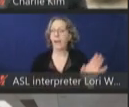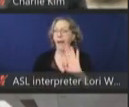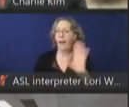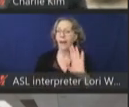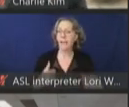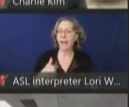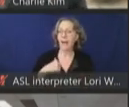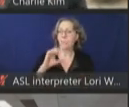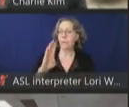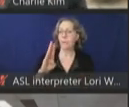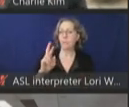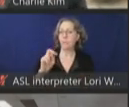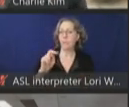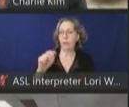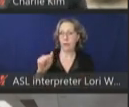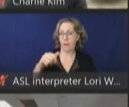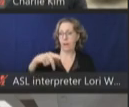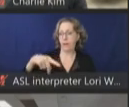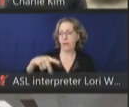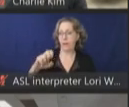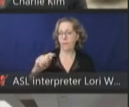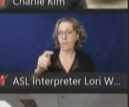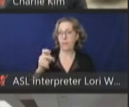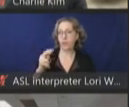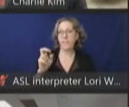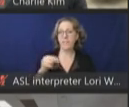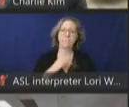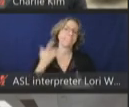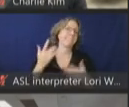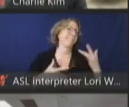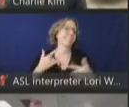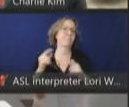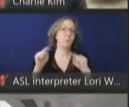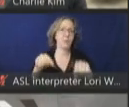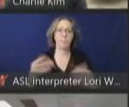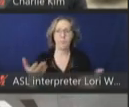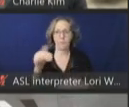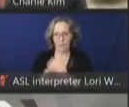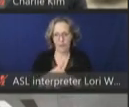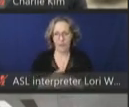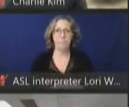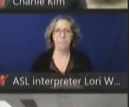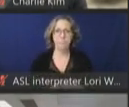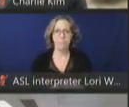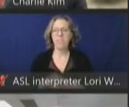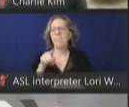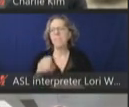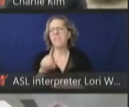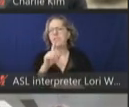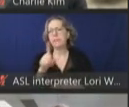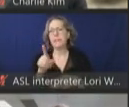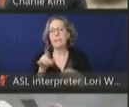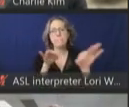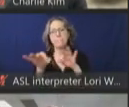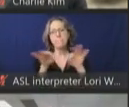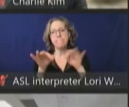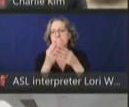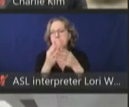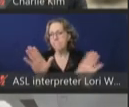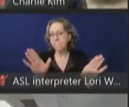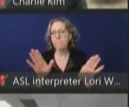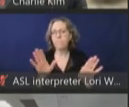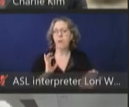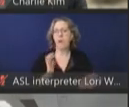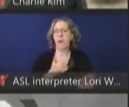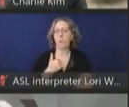Brenna Peterson. I'm excited to be here tonight. So this is an overview of our employee resource